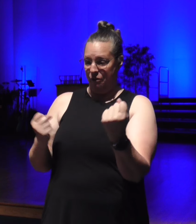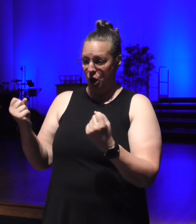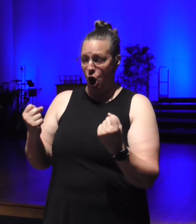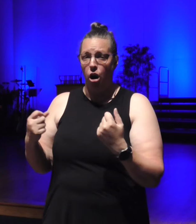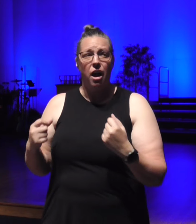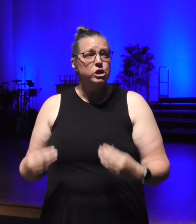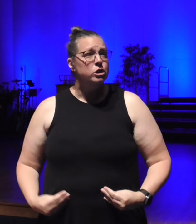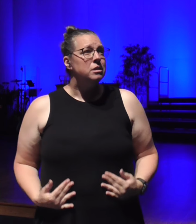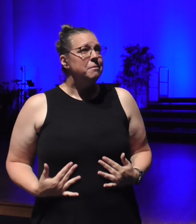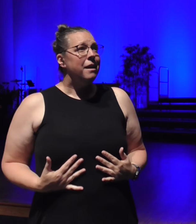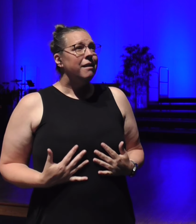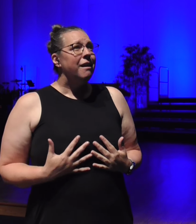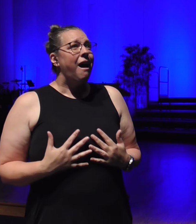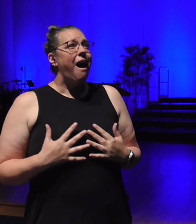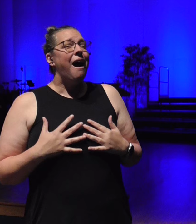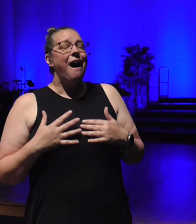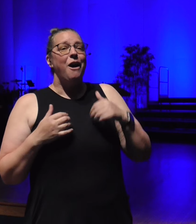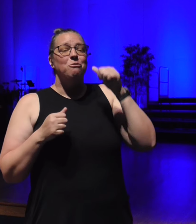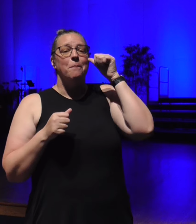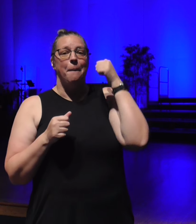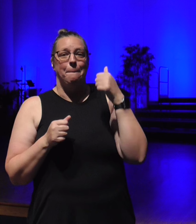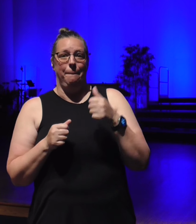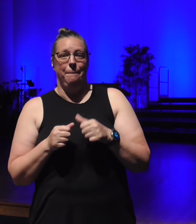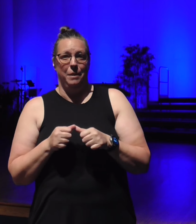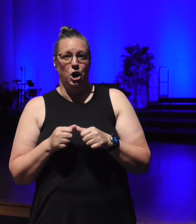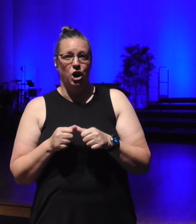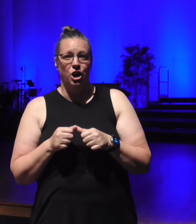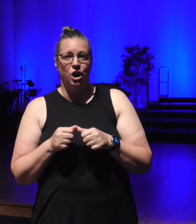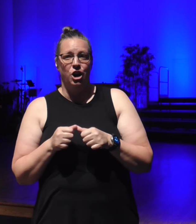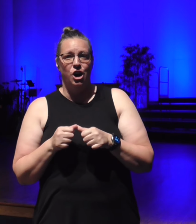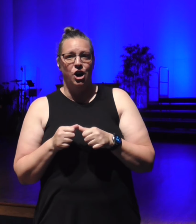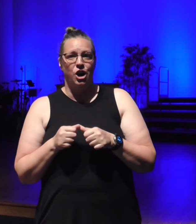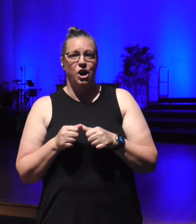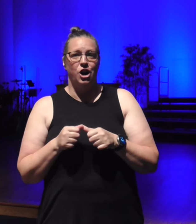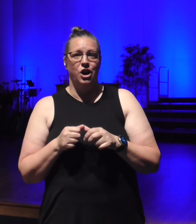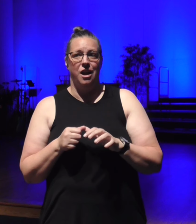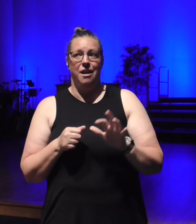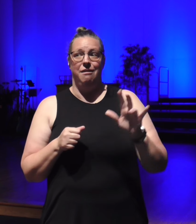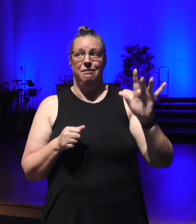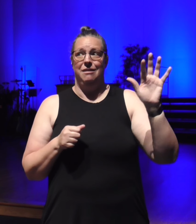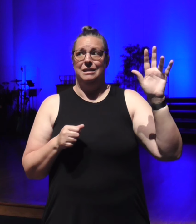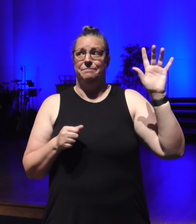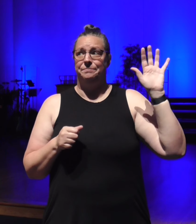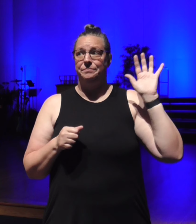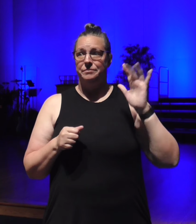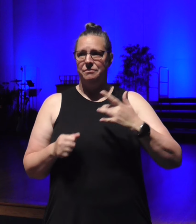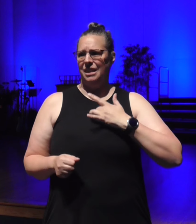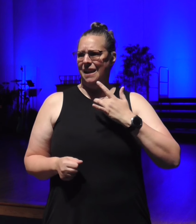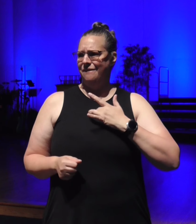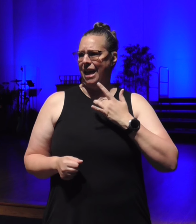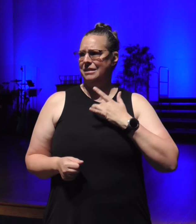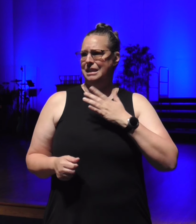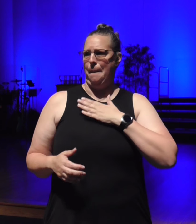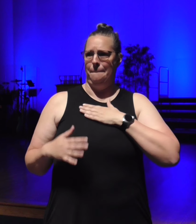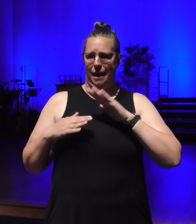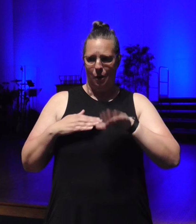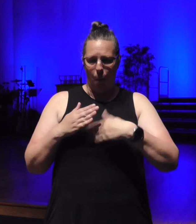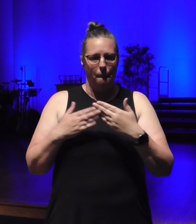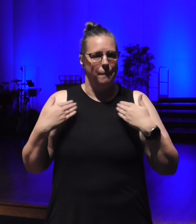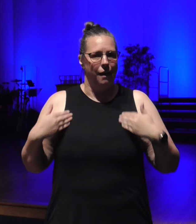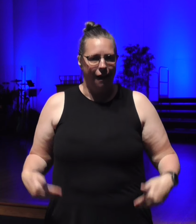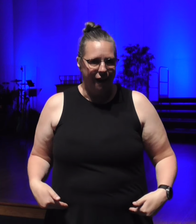only describe as remembering, because in the base of I felt it like in my whole